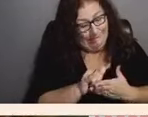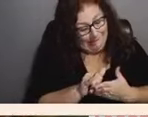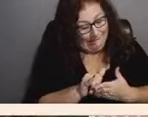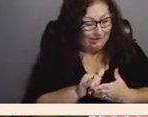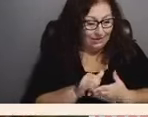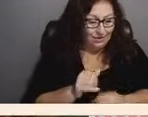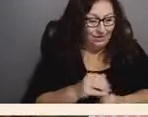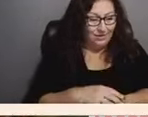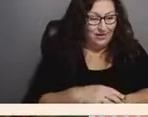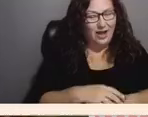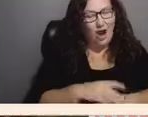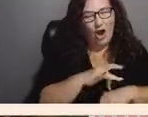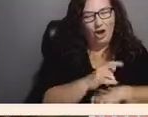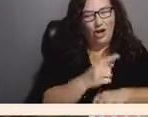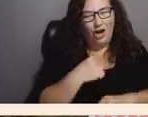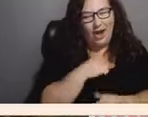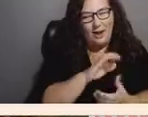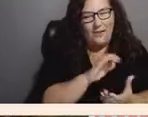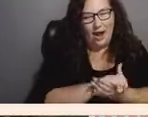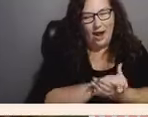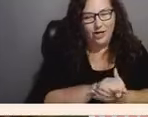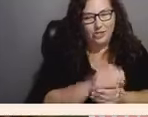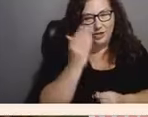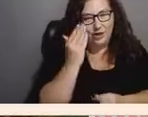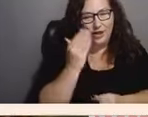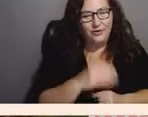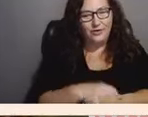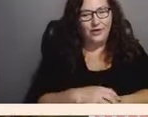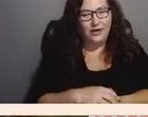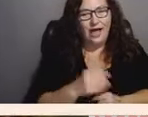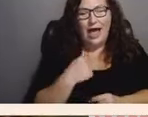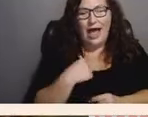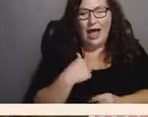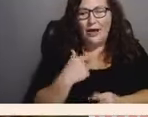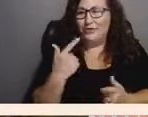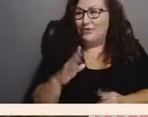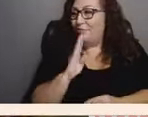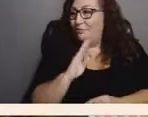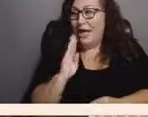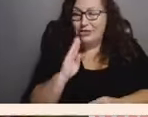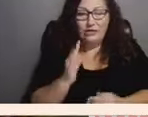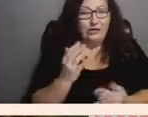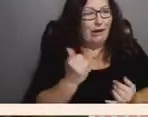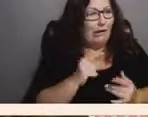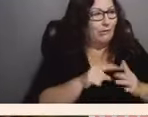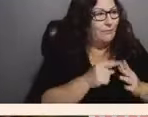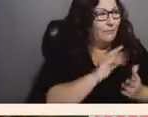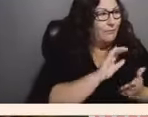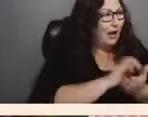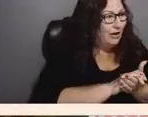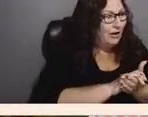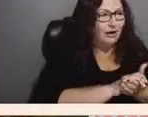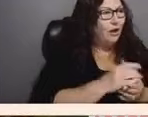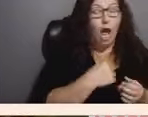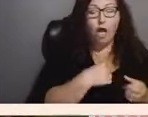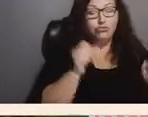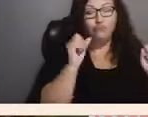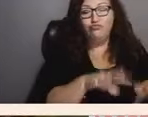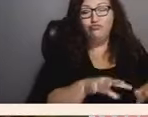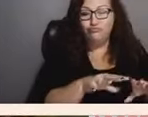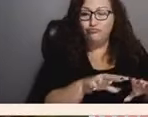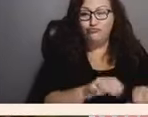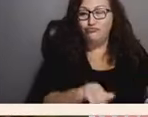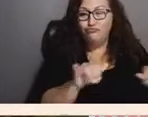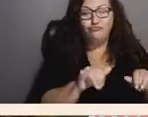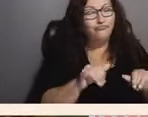our marriage, you know, coming off being a bachelor, just throw everything in and whatever falls, you're good to go. Let's keep rolling.